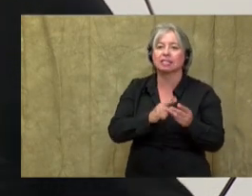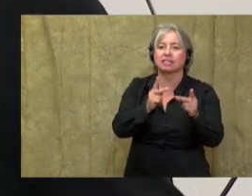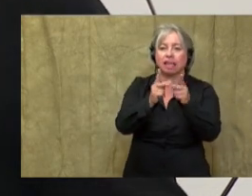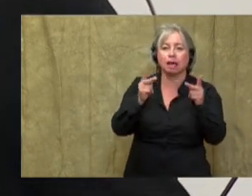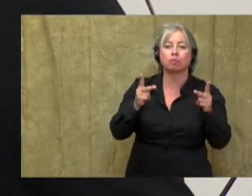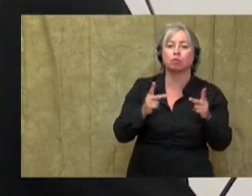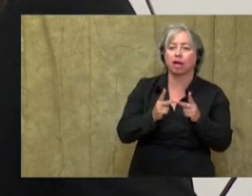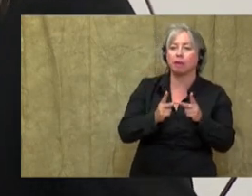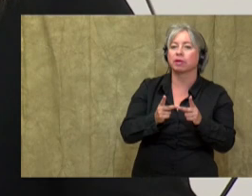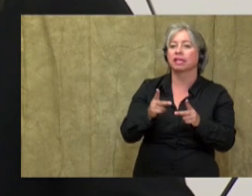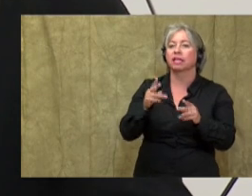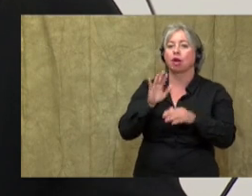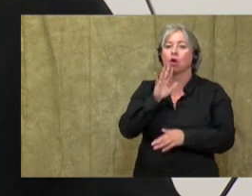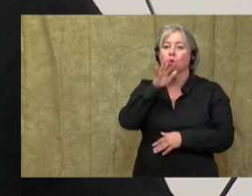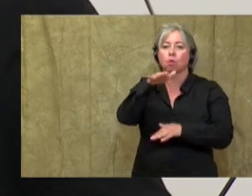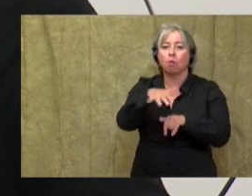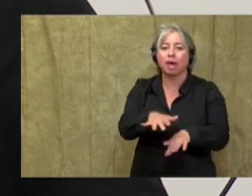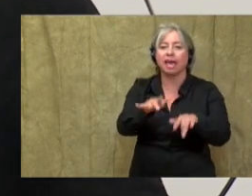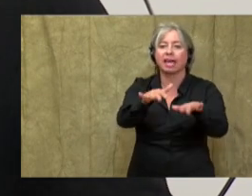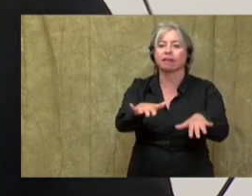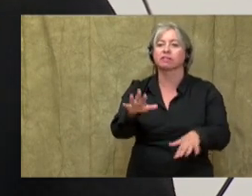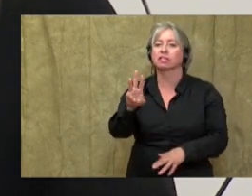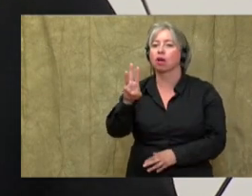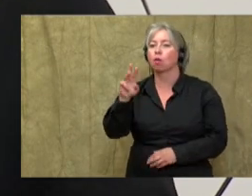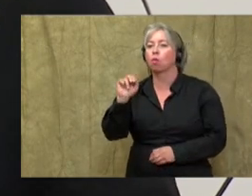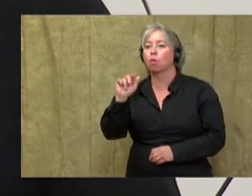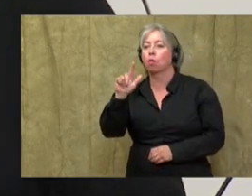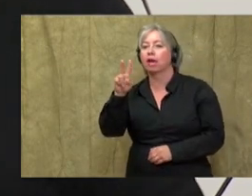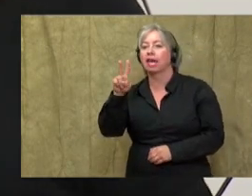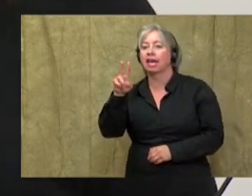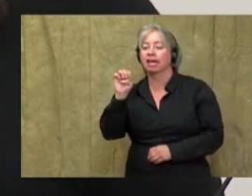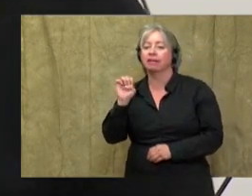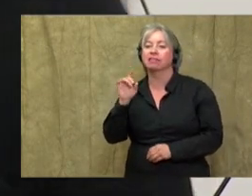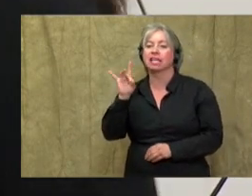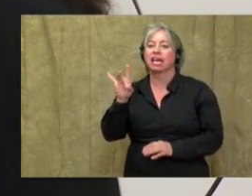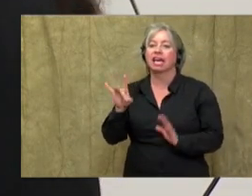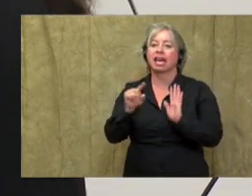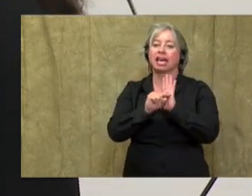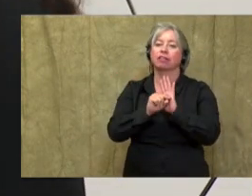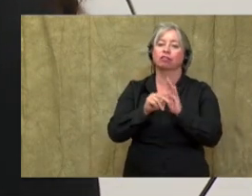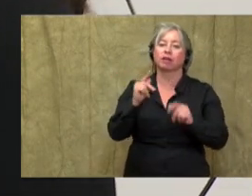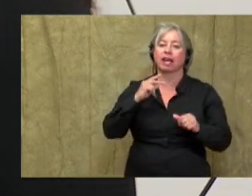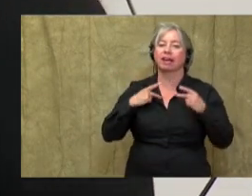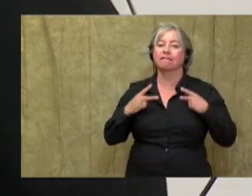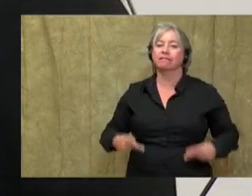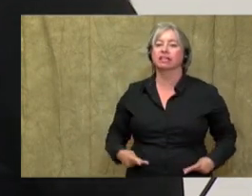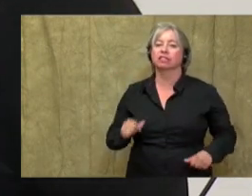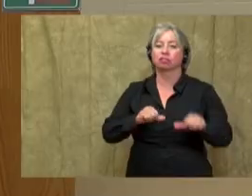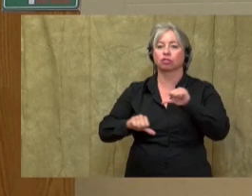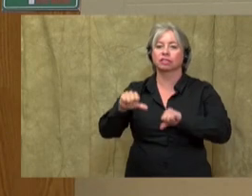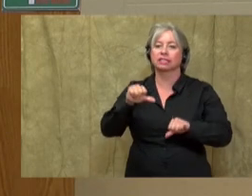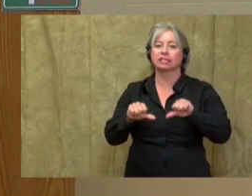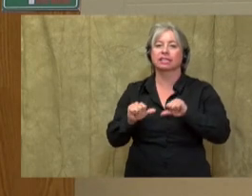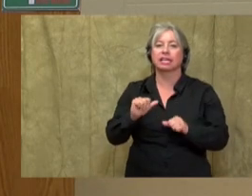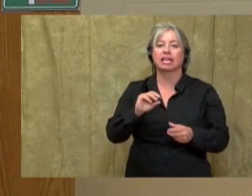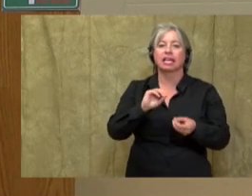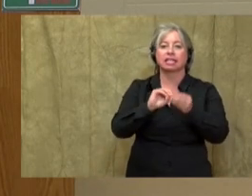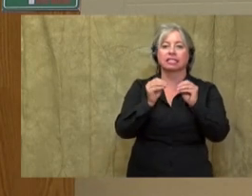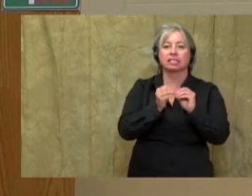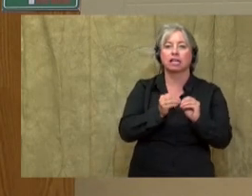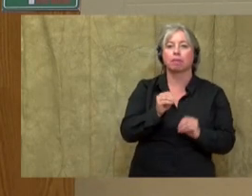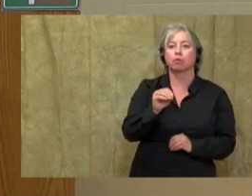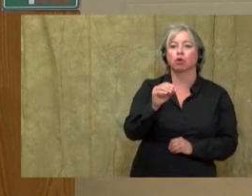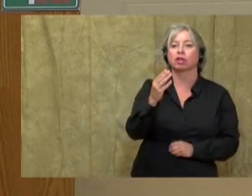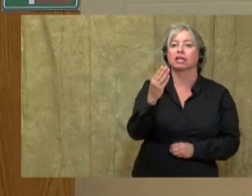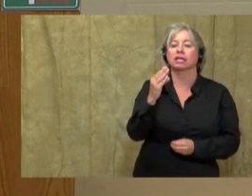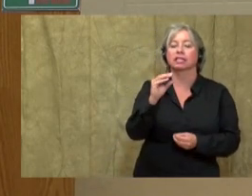covering eighth grade physical science, so I hope you're in the right place. This is Alabama Course of Study number 17. We're going to be